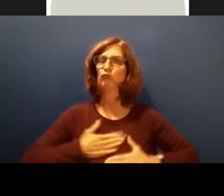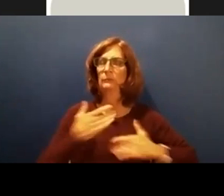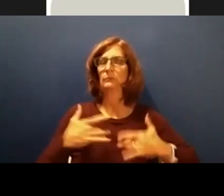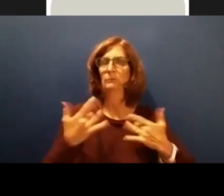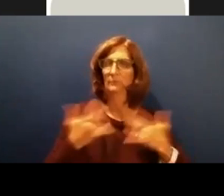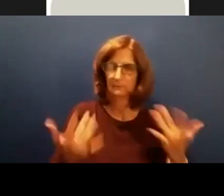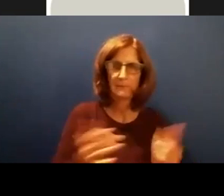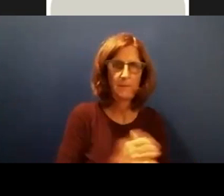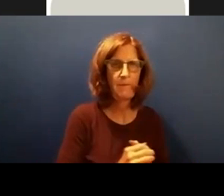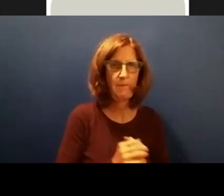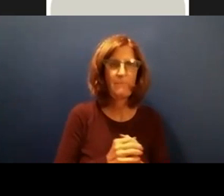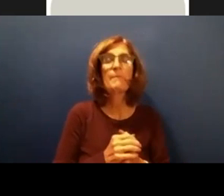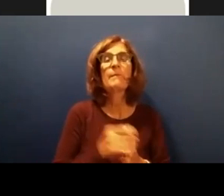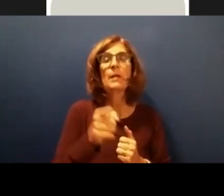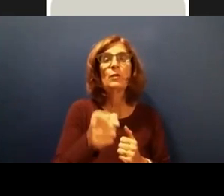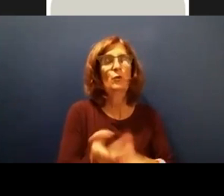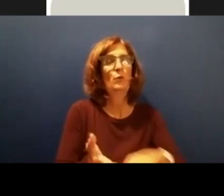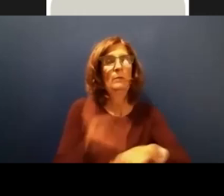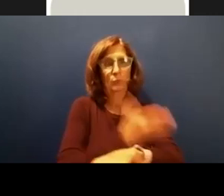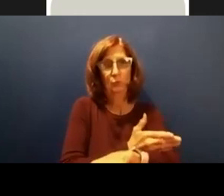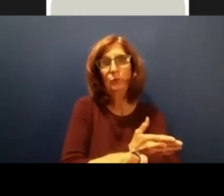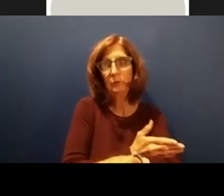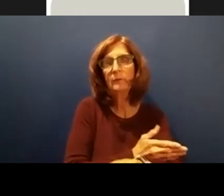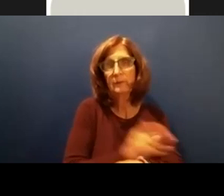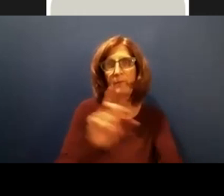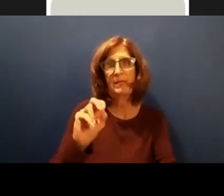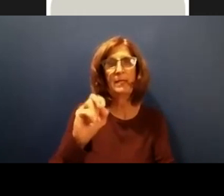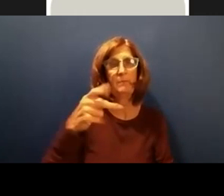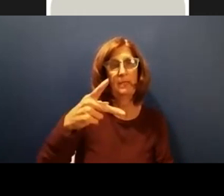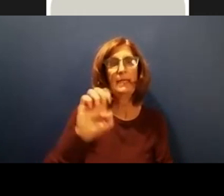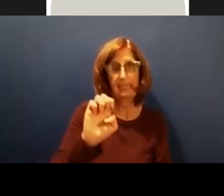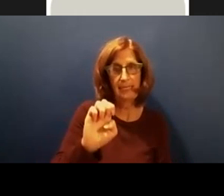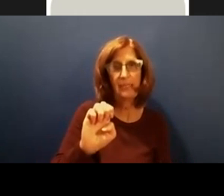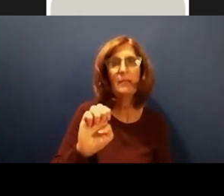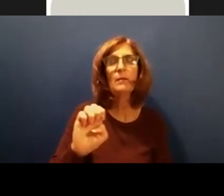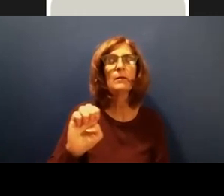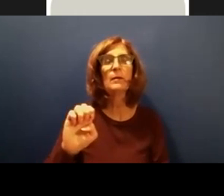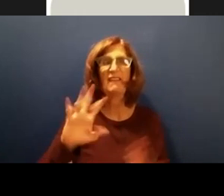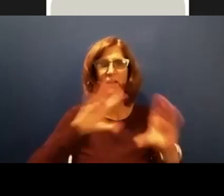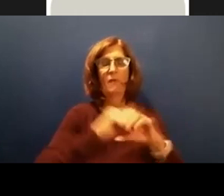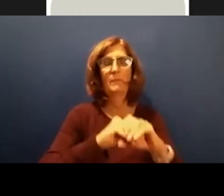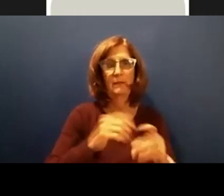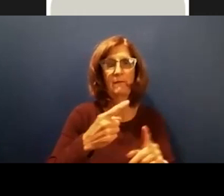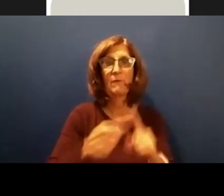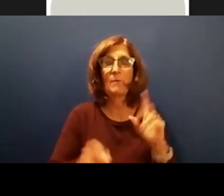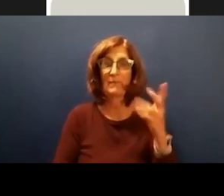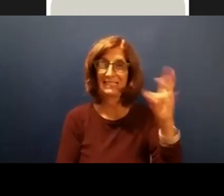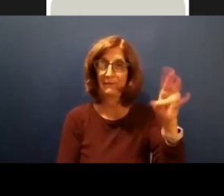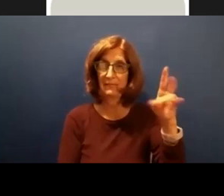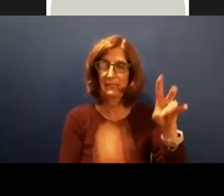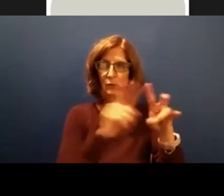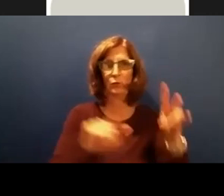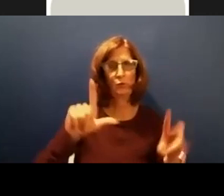higher MWBE participation goals for the project from 17% to 25% for